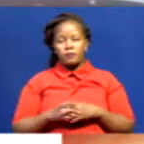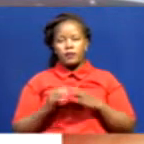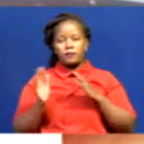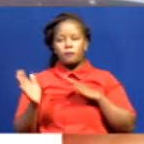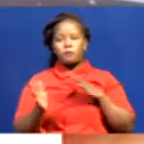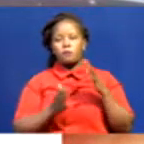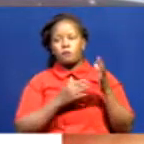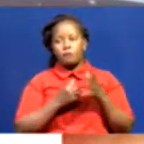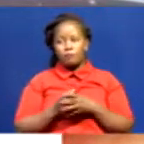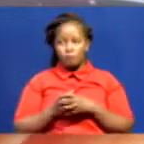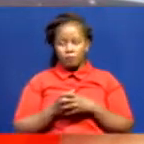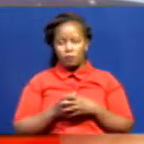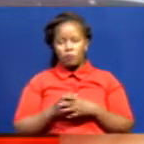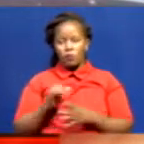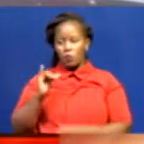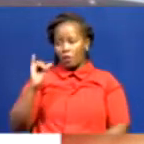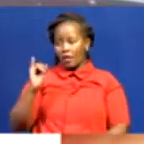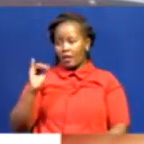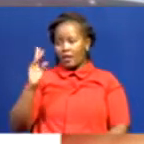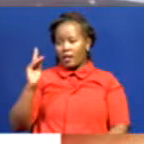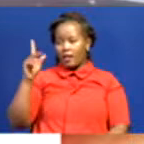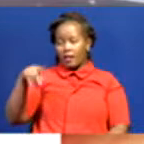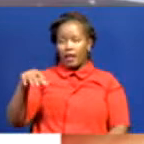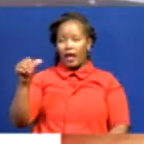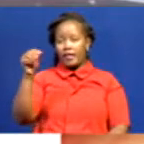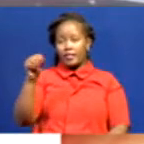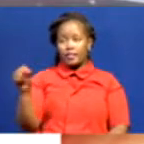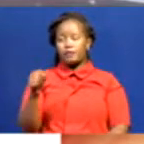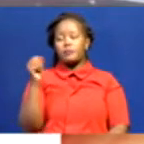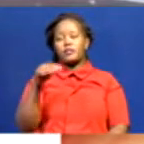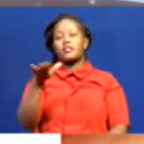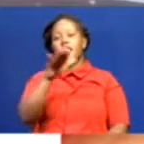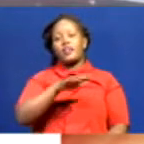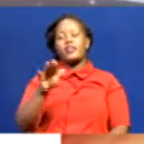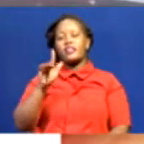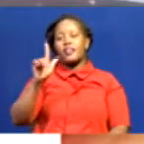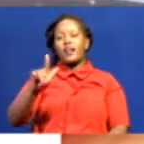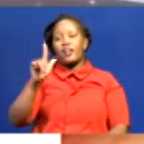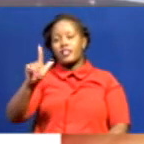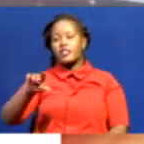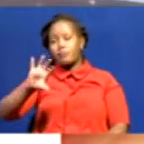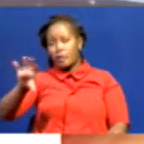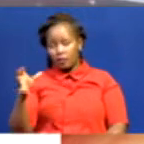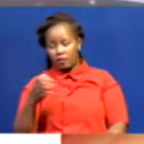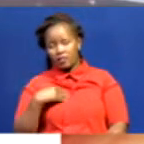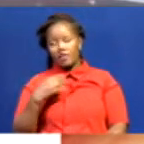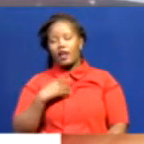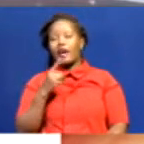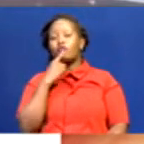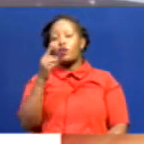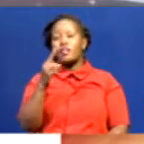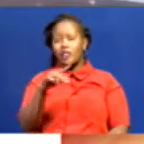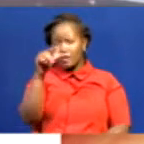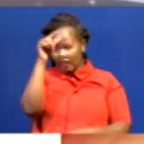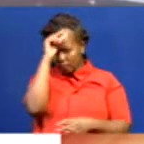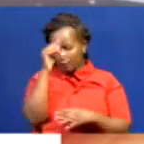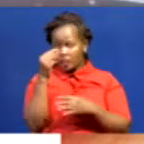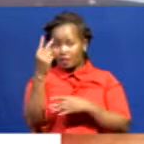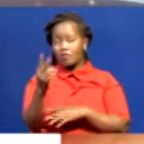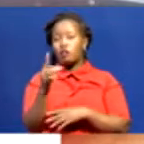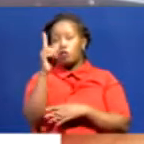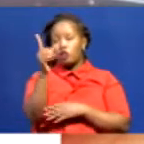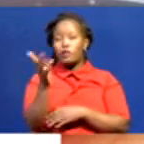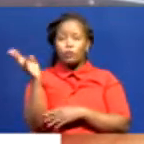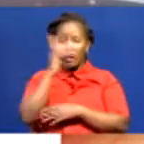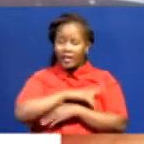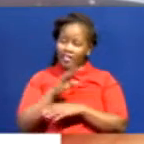Integrated internally displaced persons living in Kianjogu village, Laikipia County, have given the government an ultimatum of 21 days to